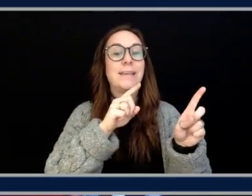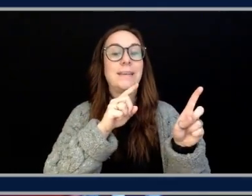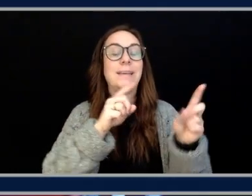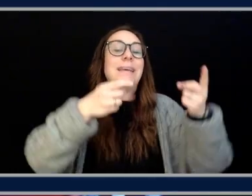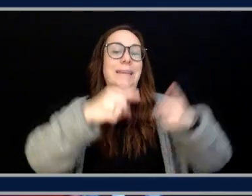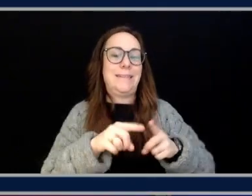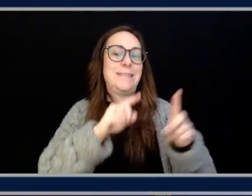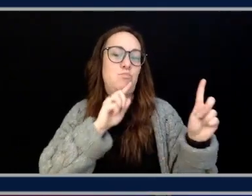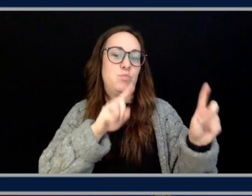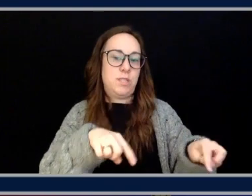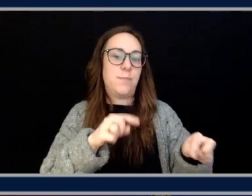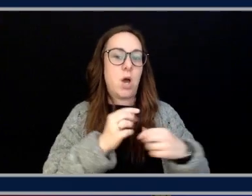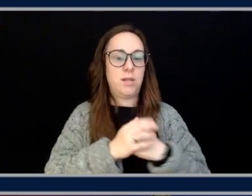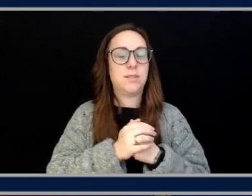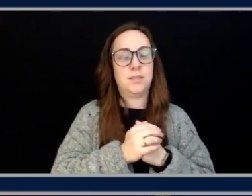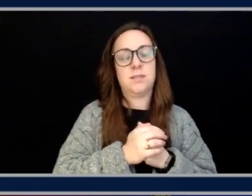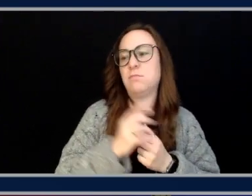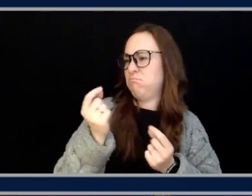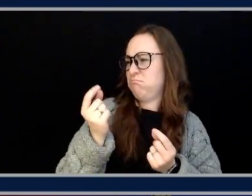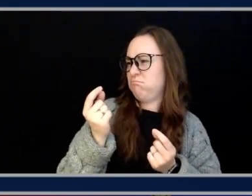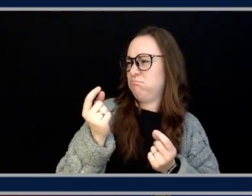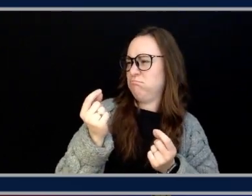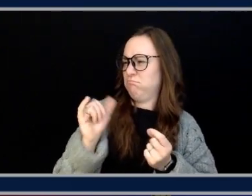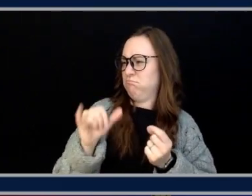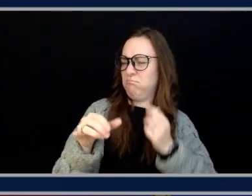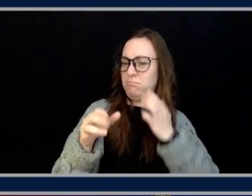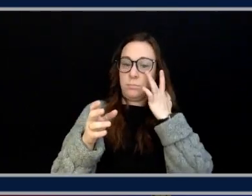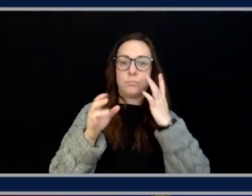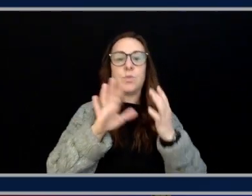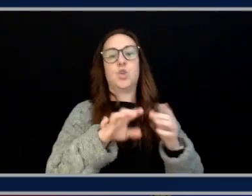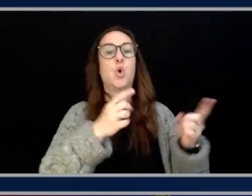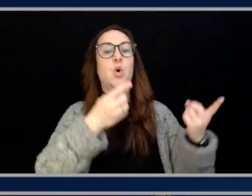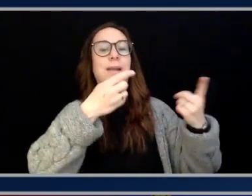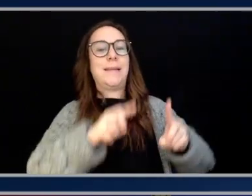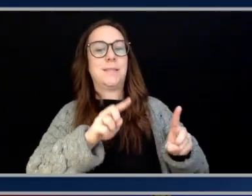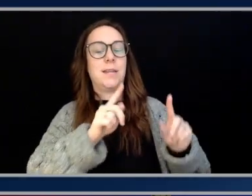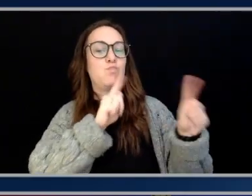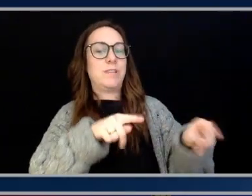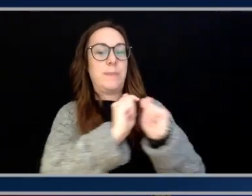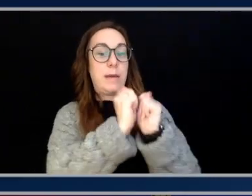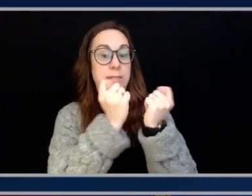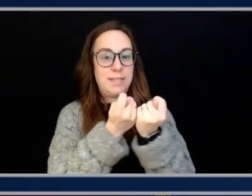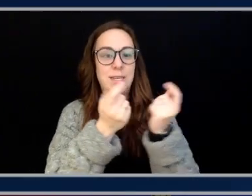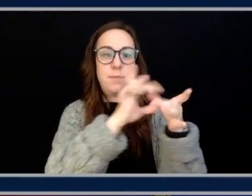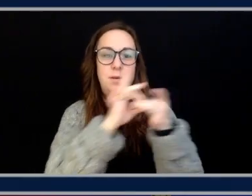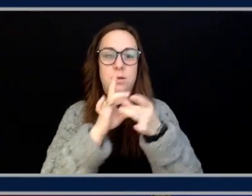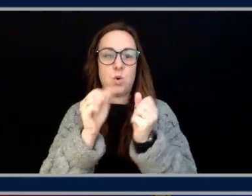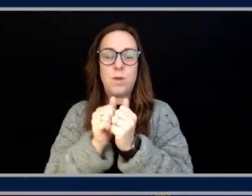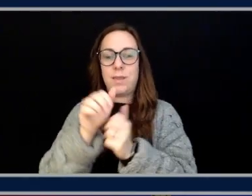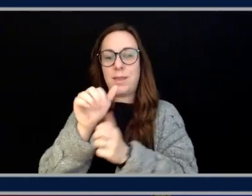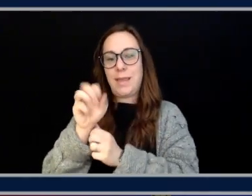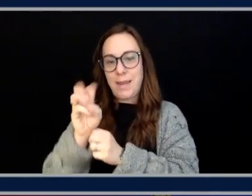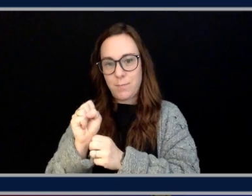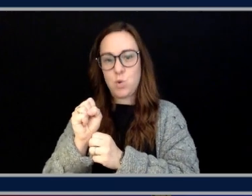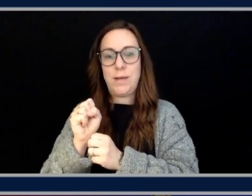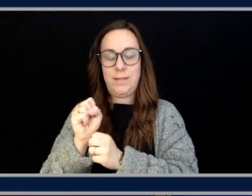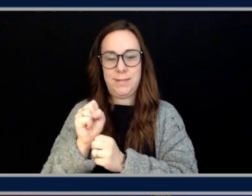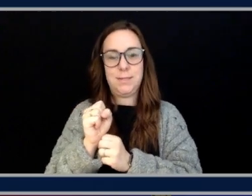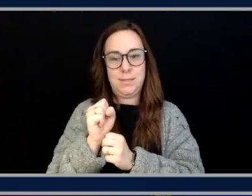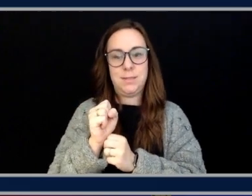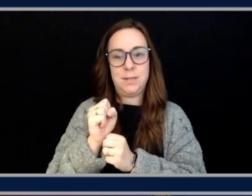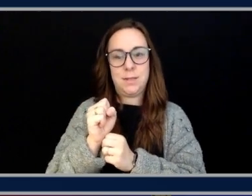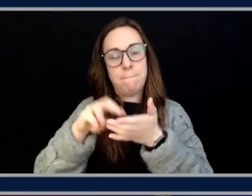what is that? That is essentially your incident response team with AWS, to where